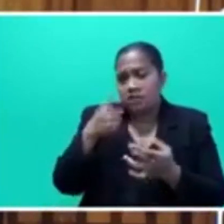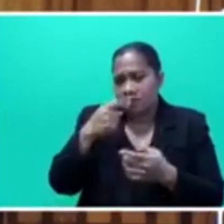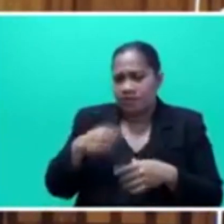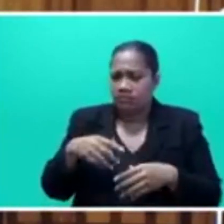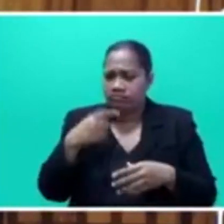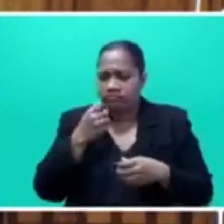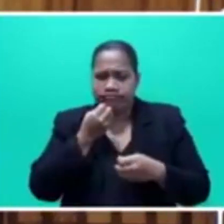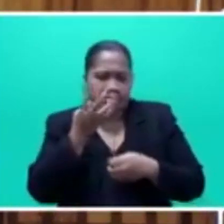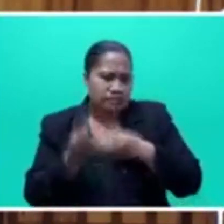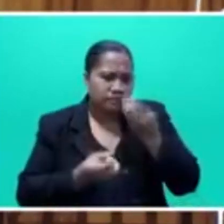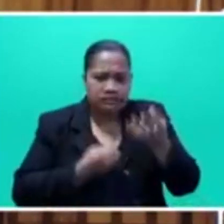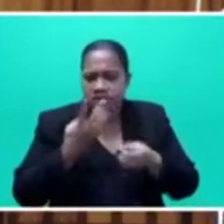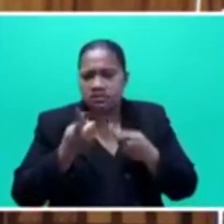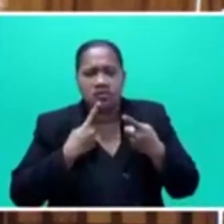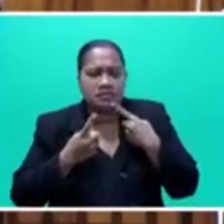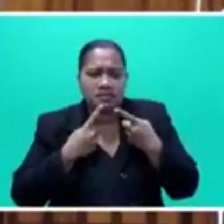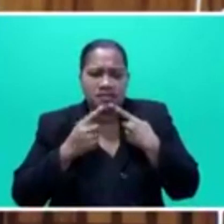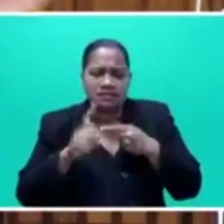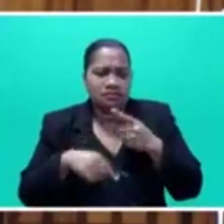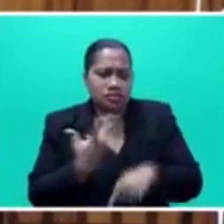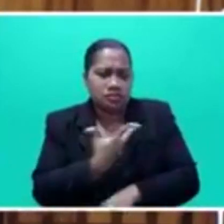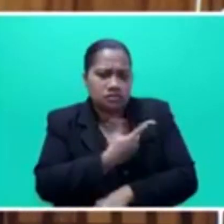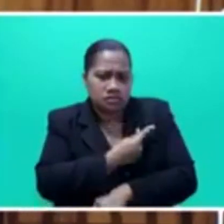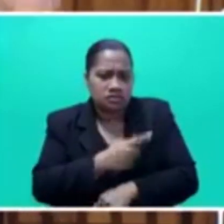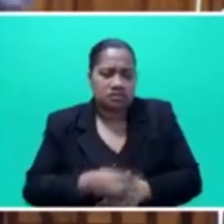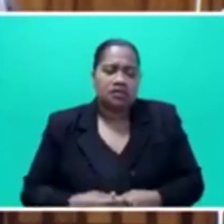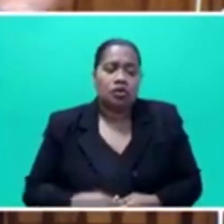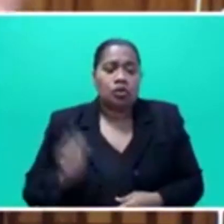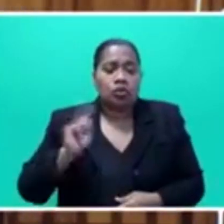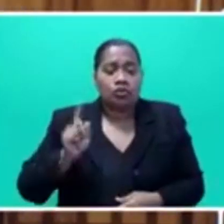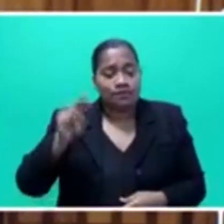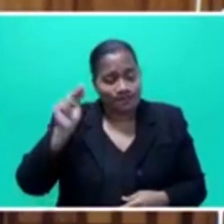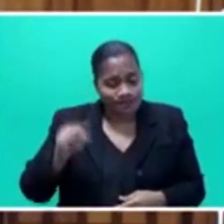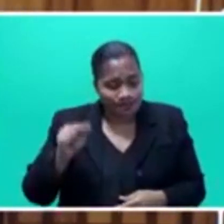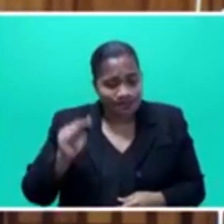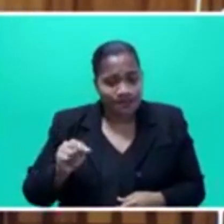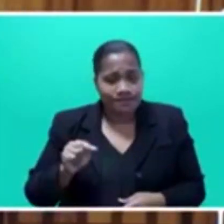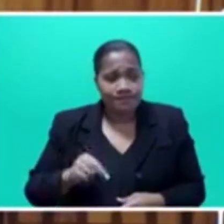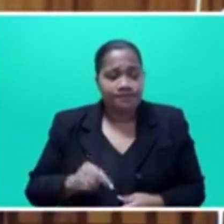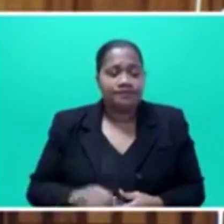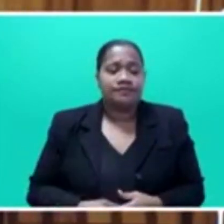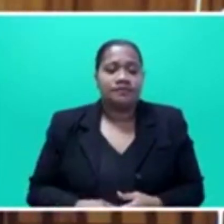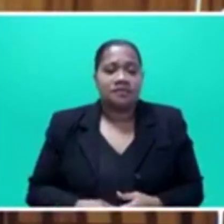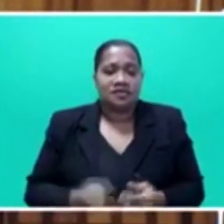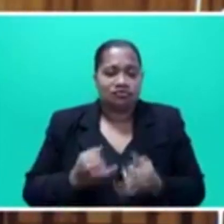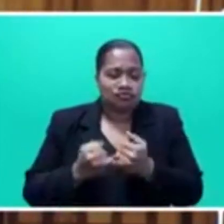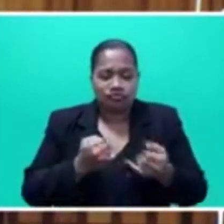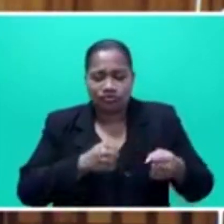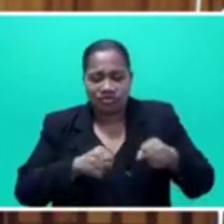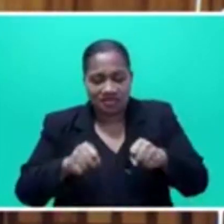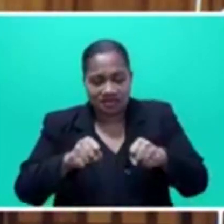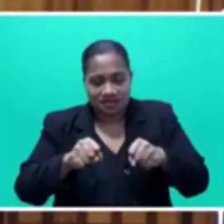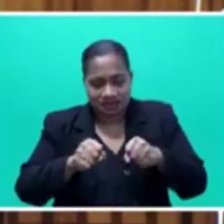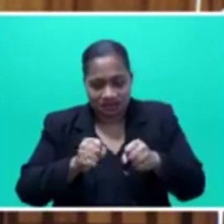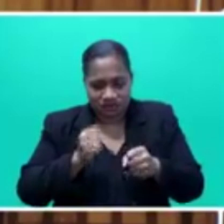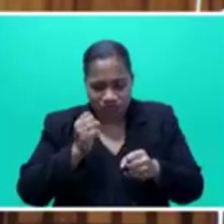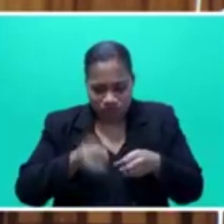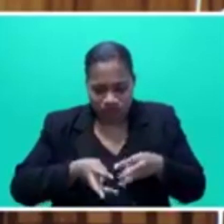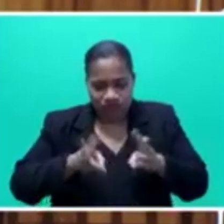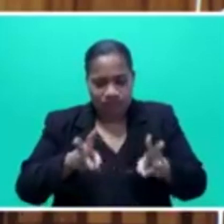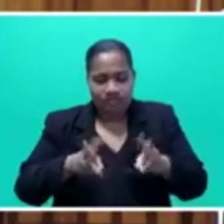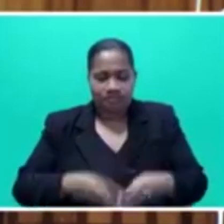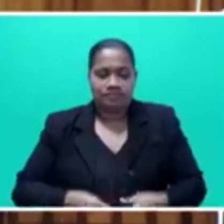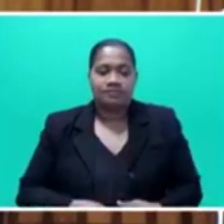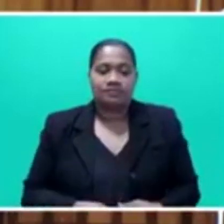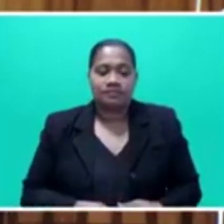of comments. What is required is strategic leadership, strategic direction which is provided, Mr. Speaker, sir. Mr. Speaker, sir,